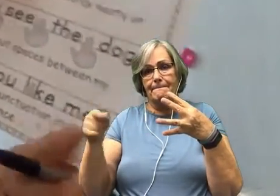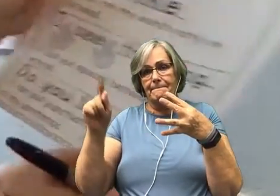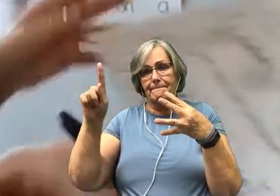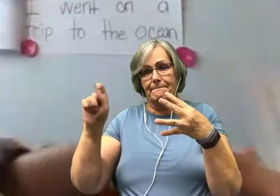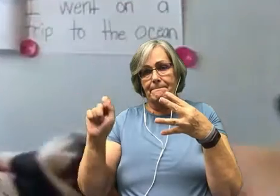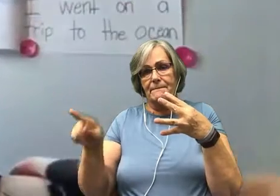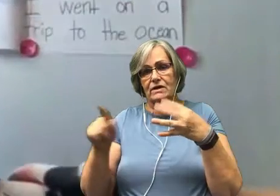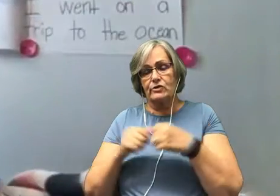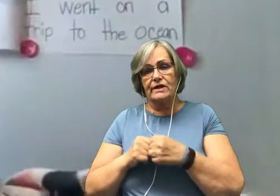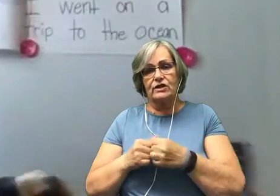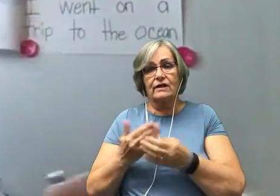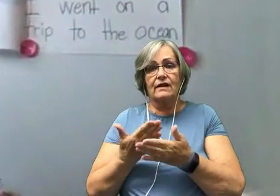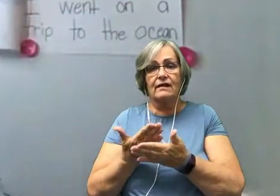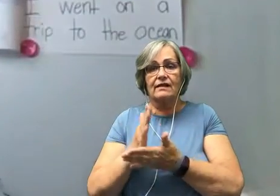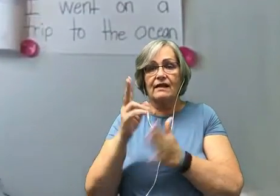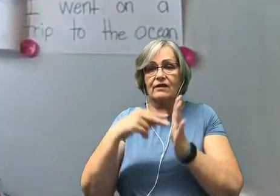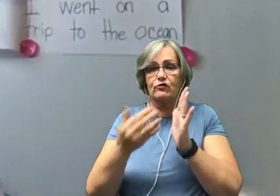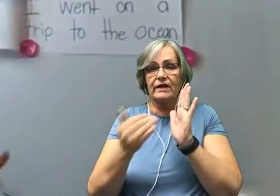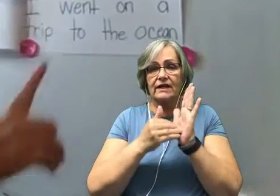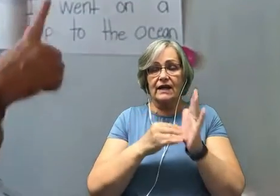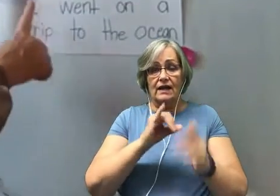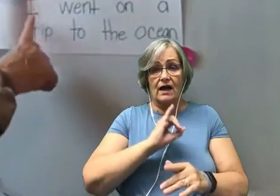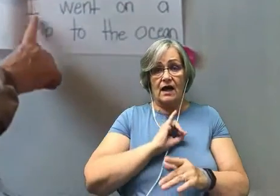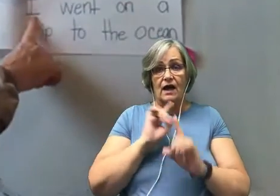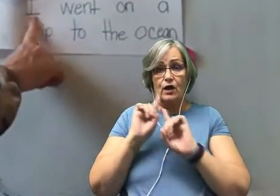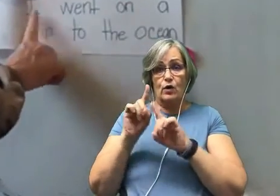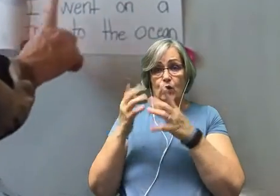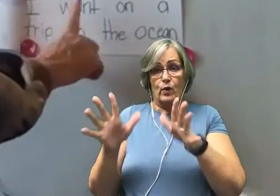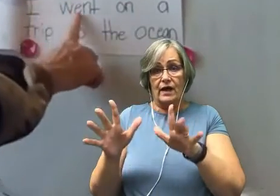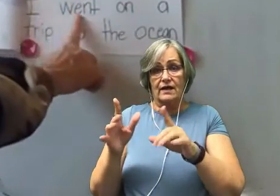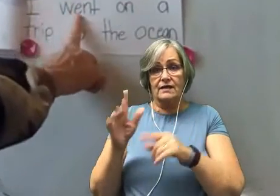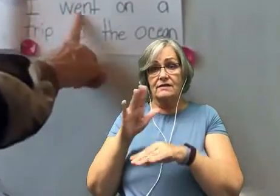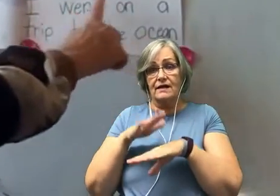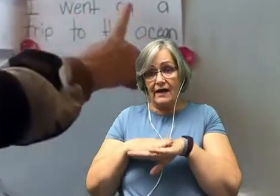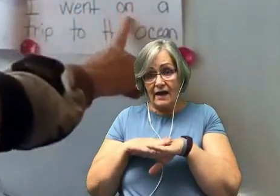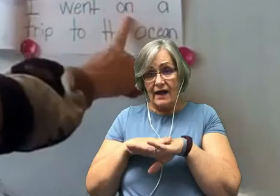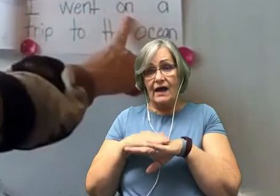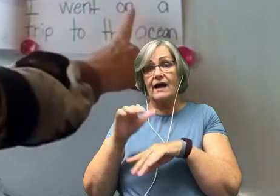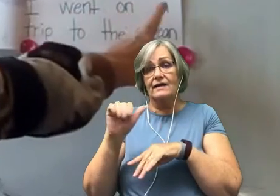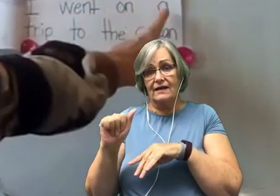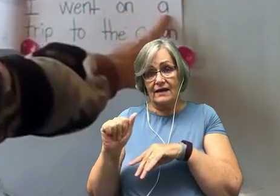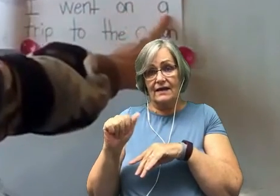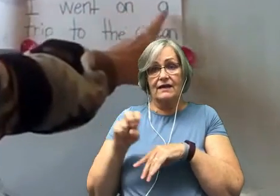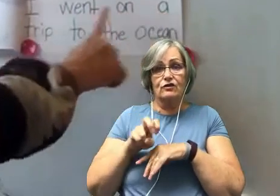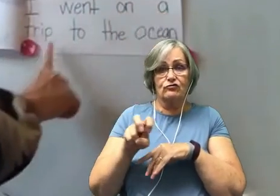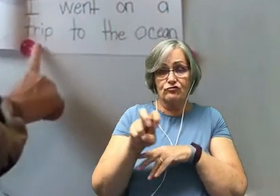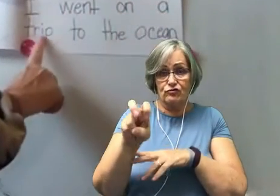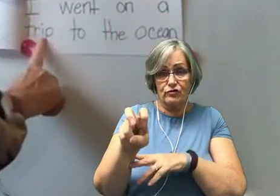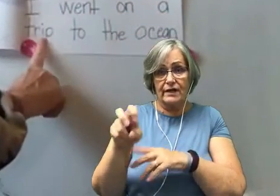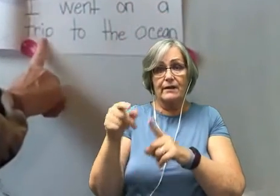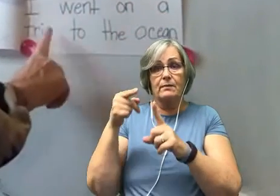Punctuation. So let's reread it first. Will you help me? I went on